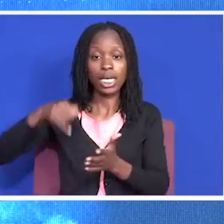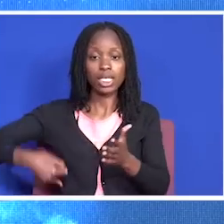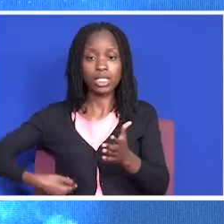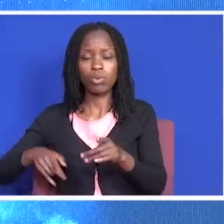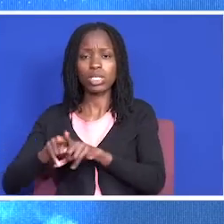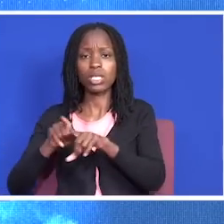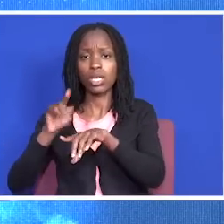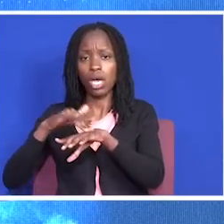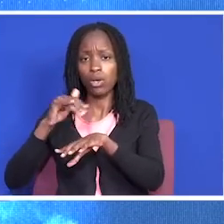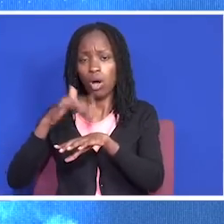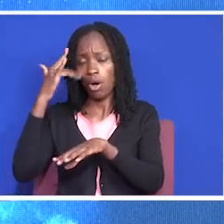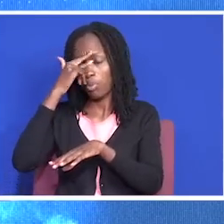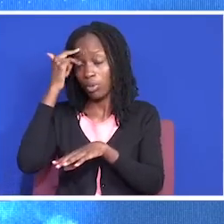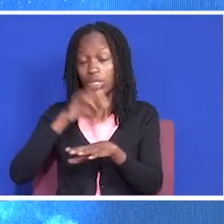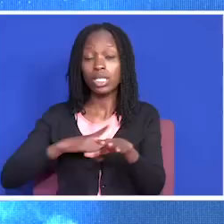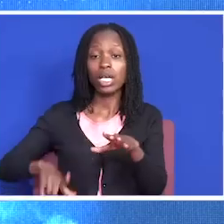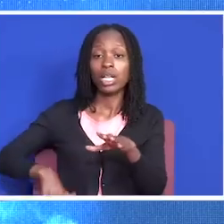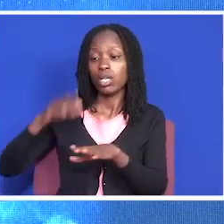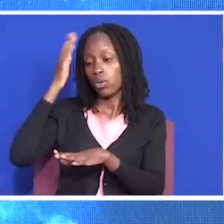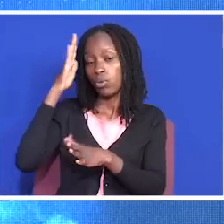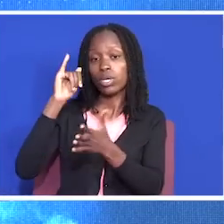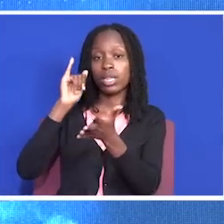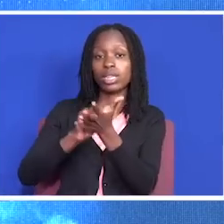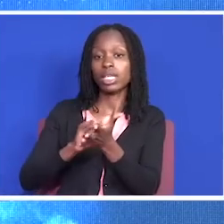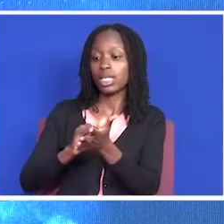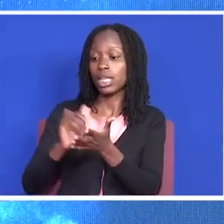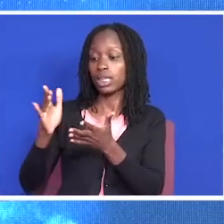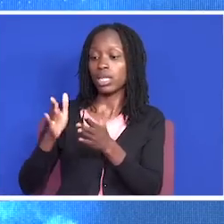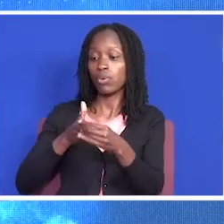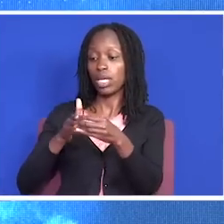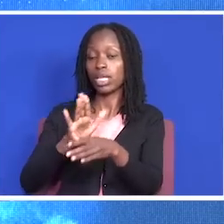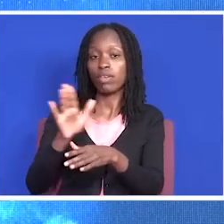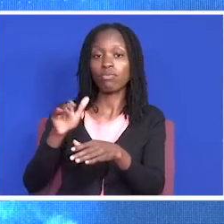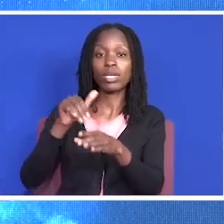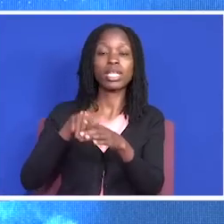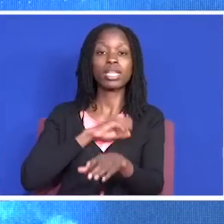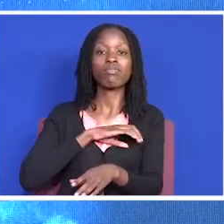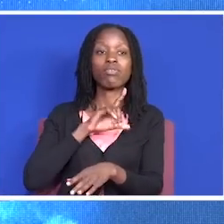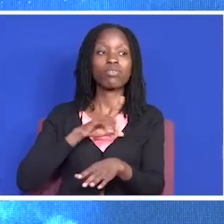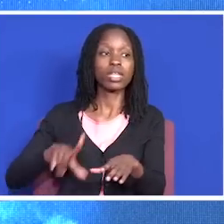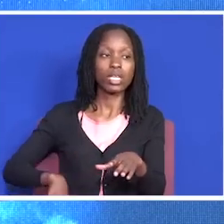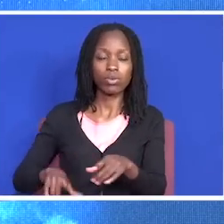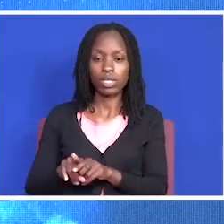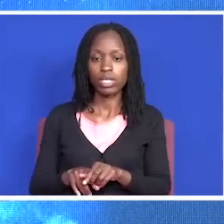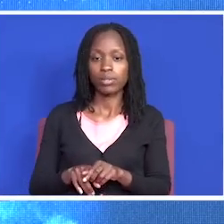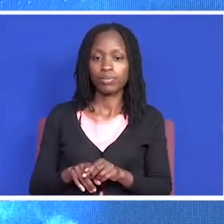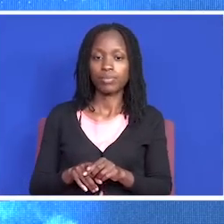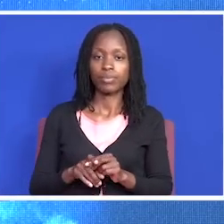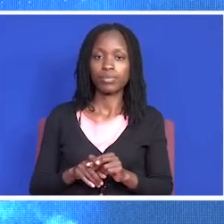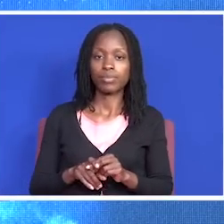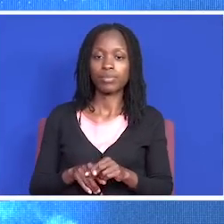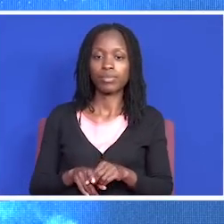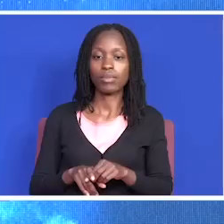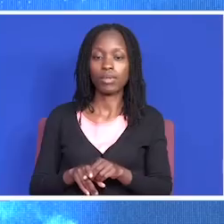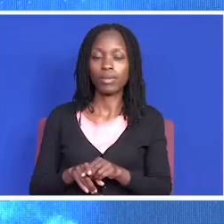called because God knew they would bring their family in the fear of the Lord. And that's not said of women, although